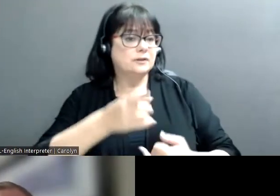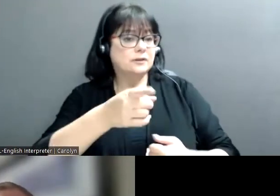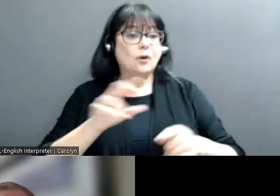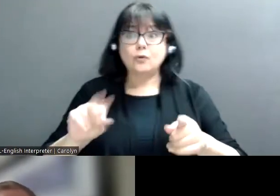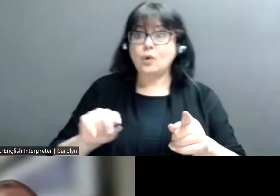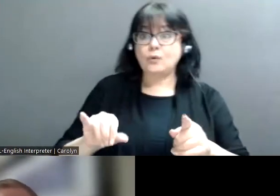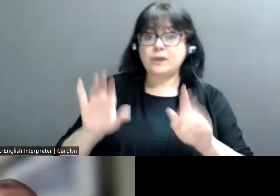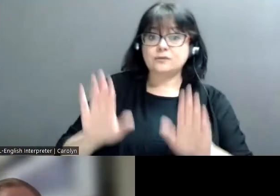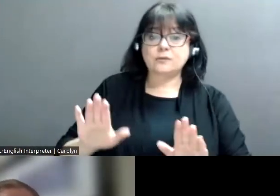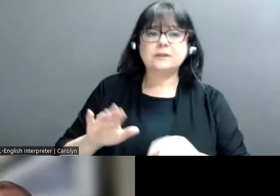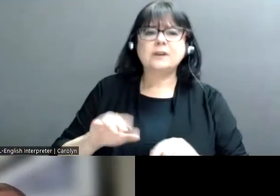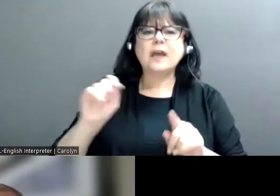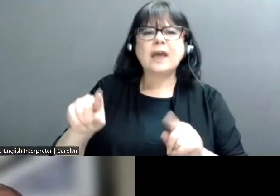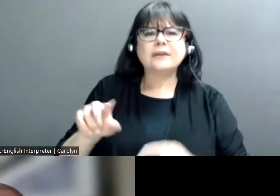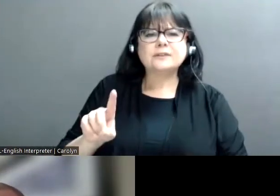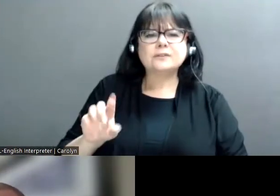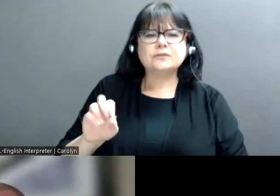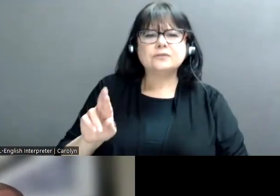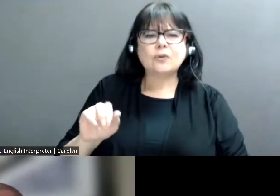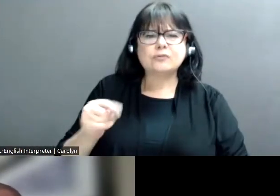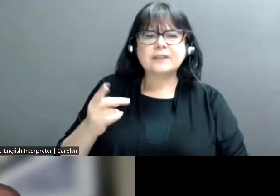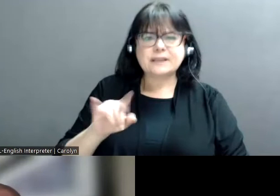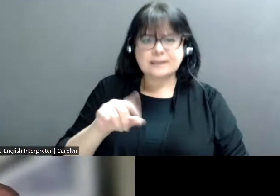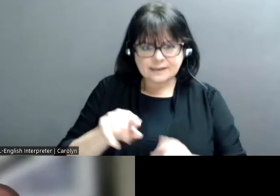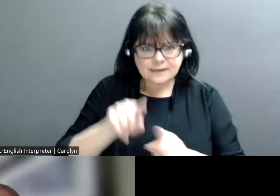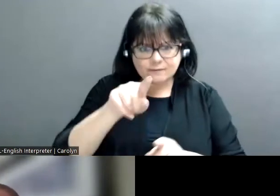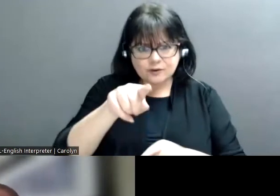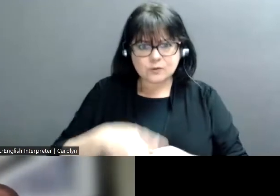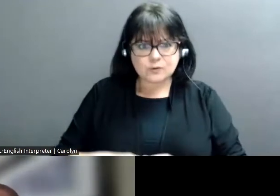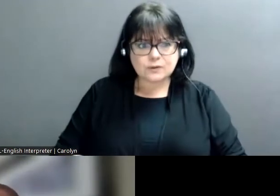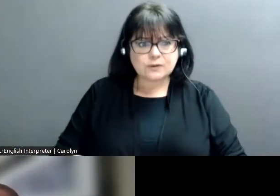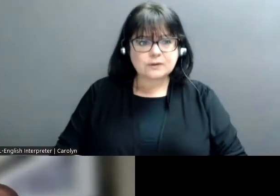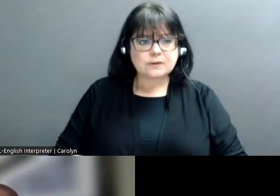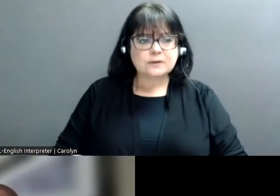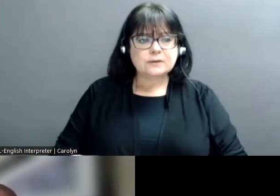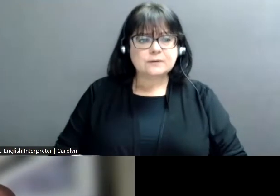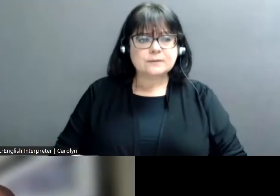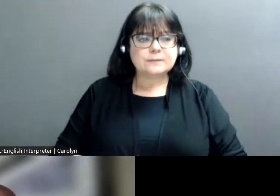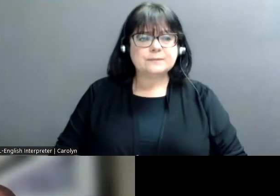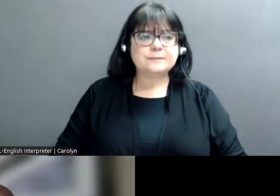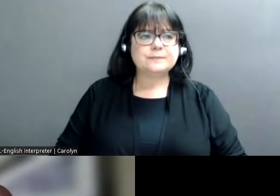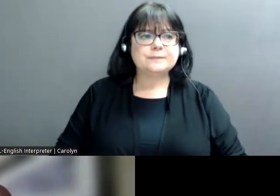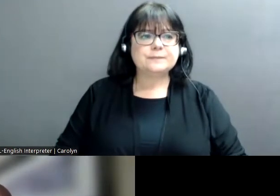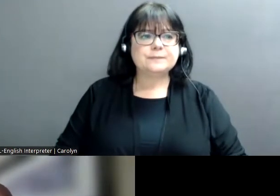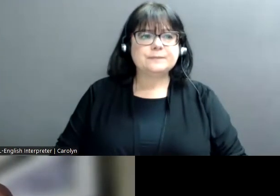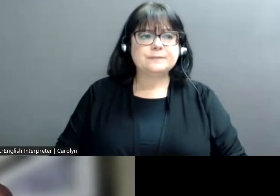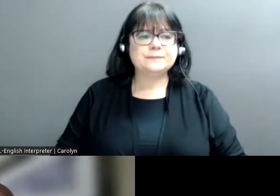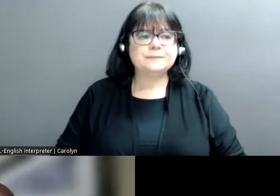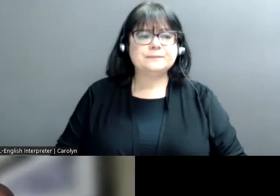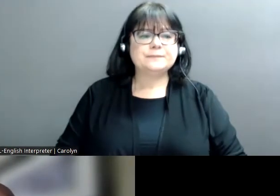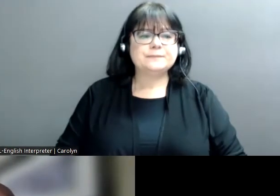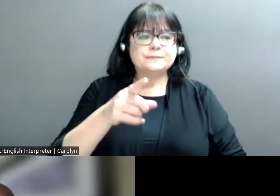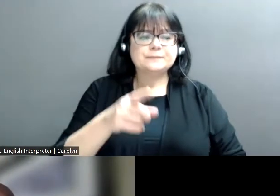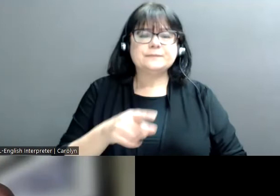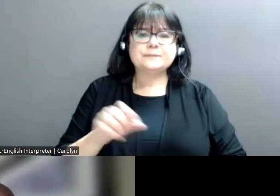Dorothy, has that been the same for you in terms of that background, that policy, those decisions being taken by